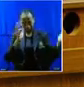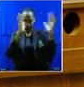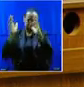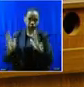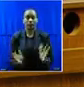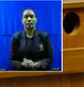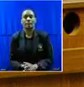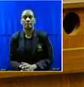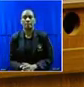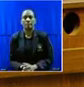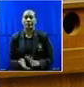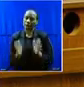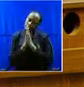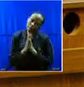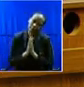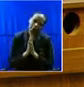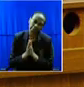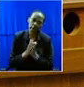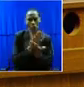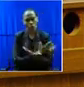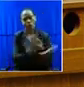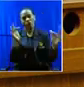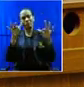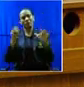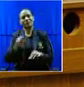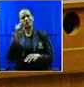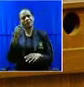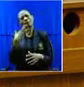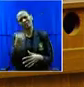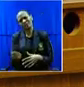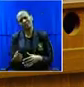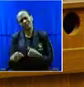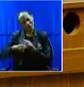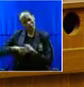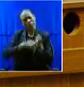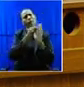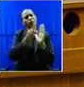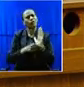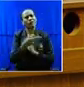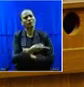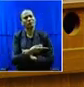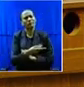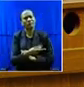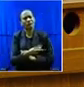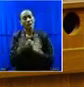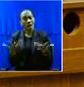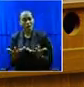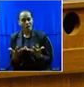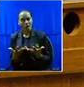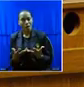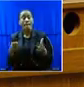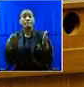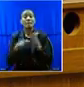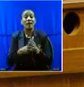And we call on every South African to contribute to our recovery effort by choosing to buy locally